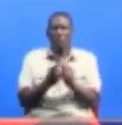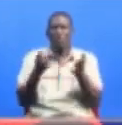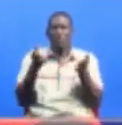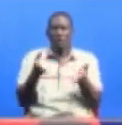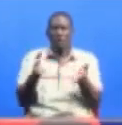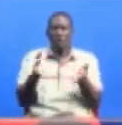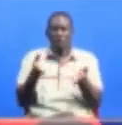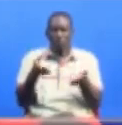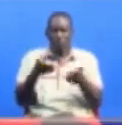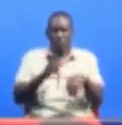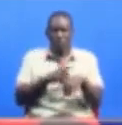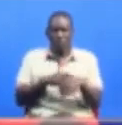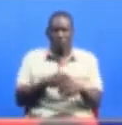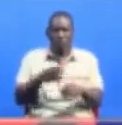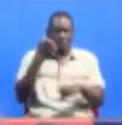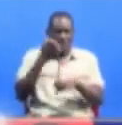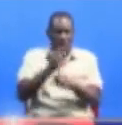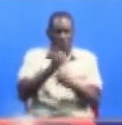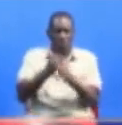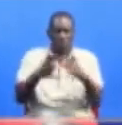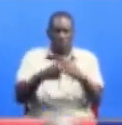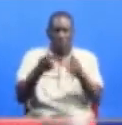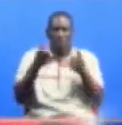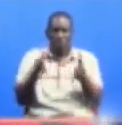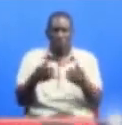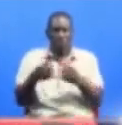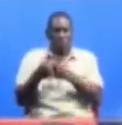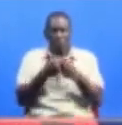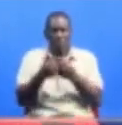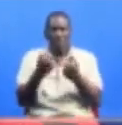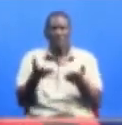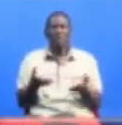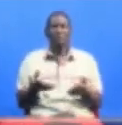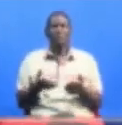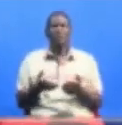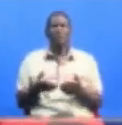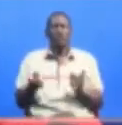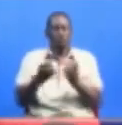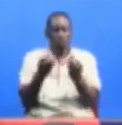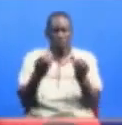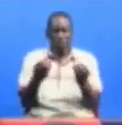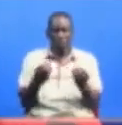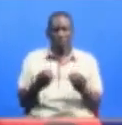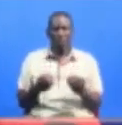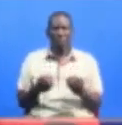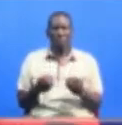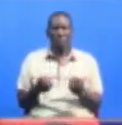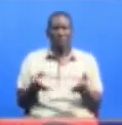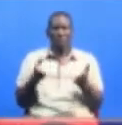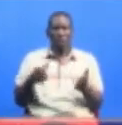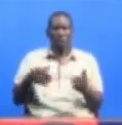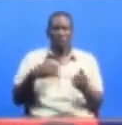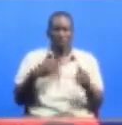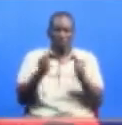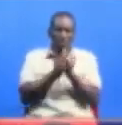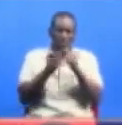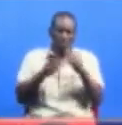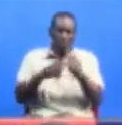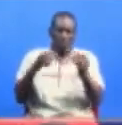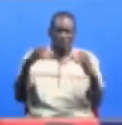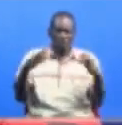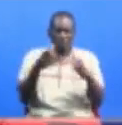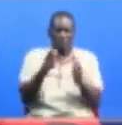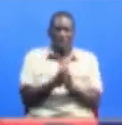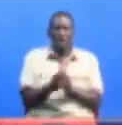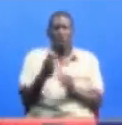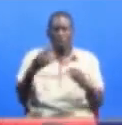now is when the real hard work starts, because the challenger is no easy task. There are about 16 teams and every single team